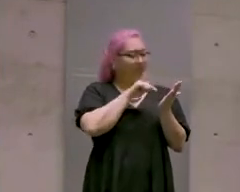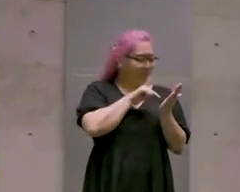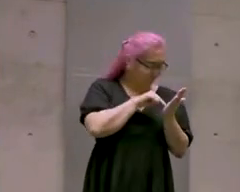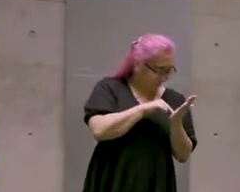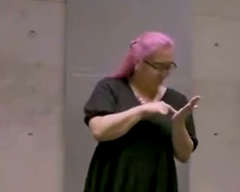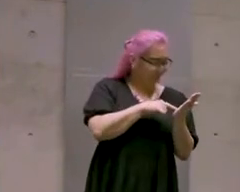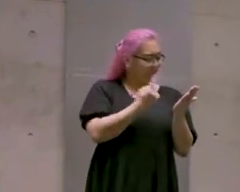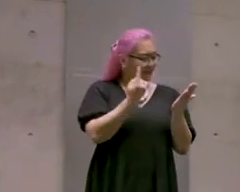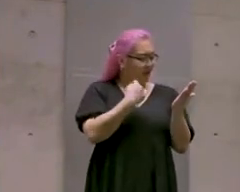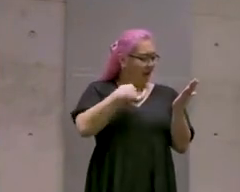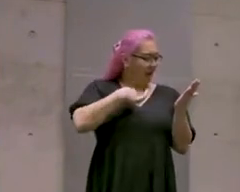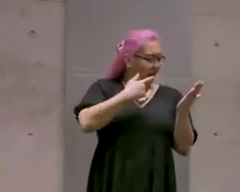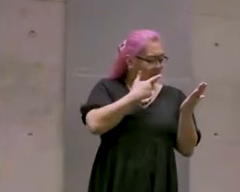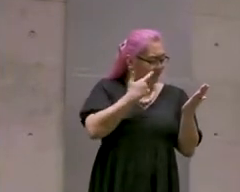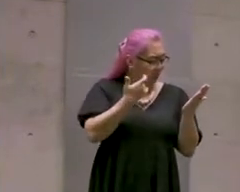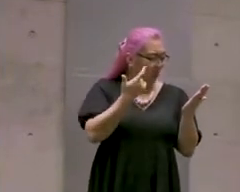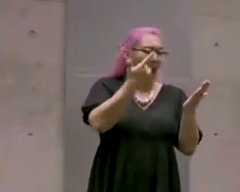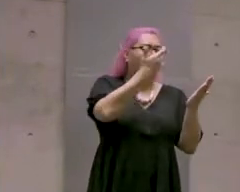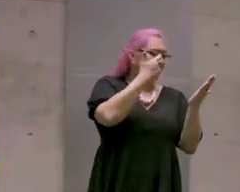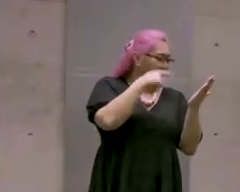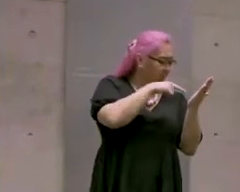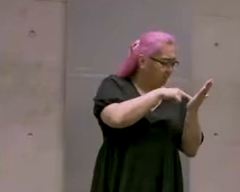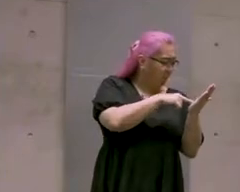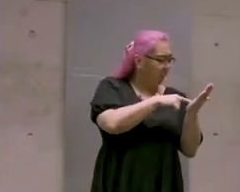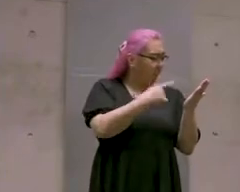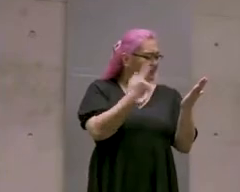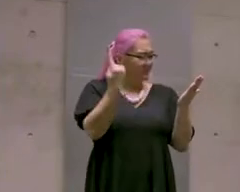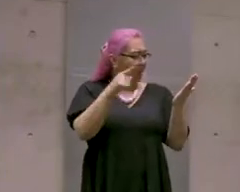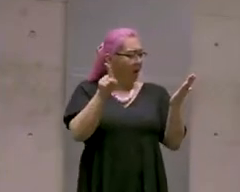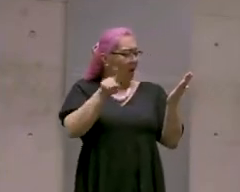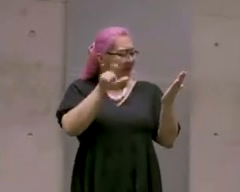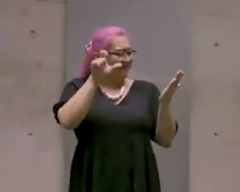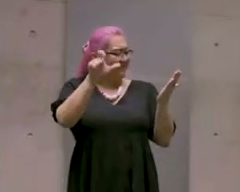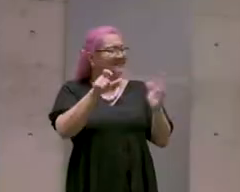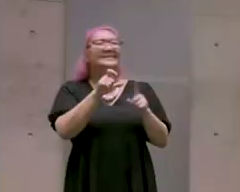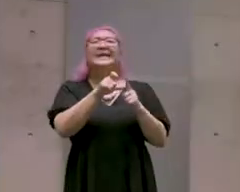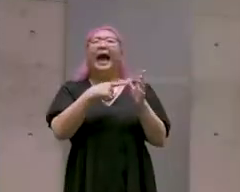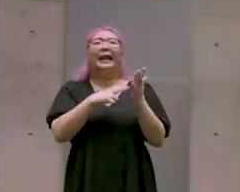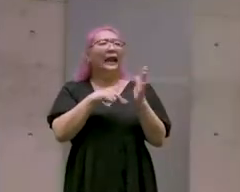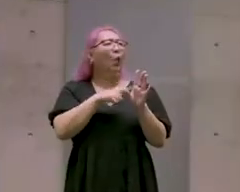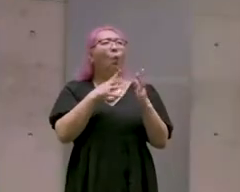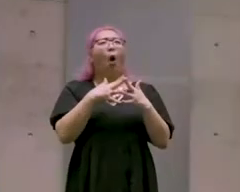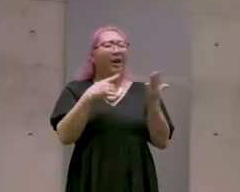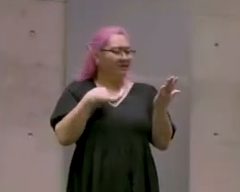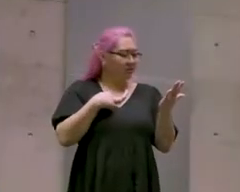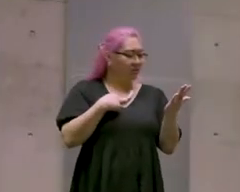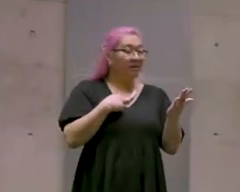he claims, I think there were more steps to this, he claims he was drunk and thought, I do a really good Danny Wallace.